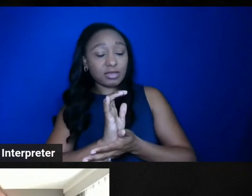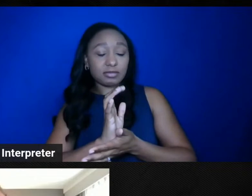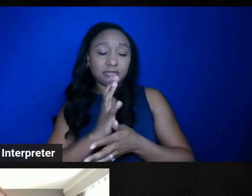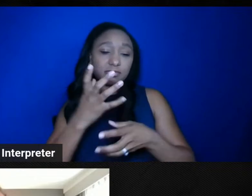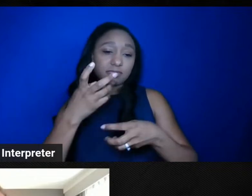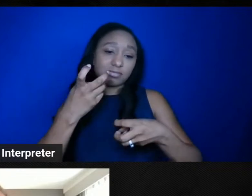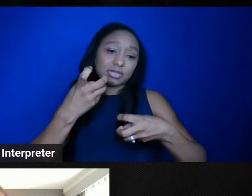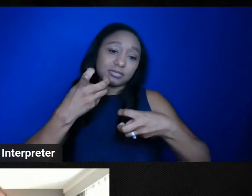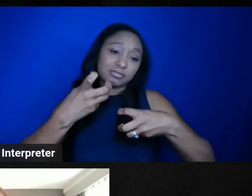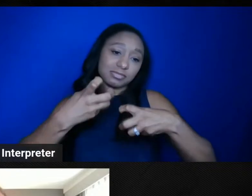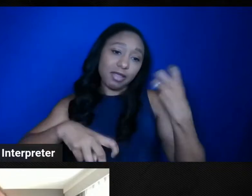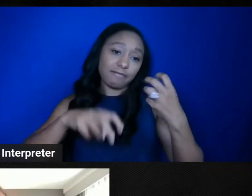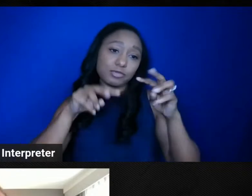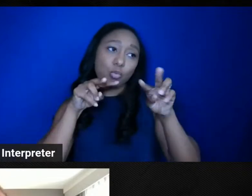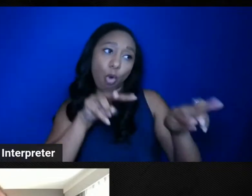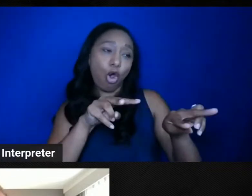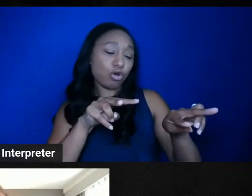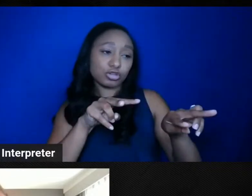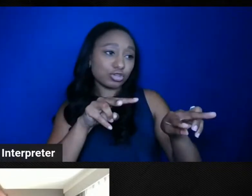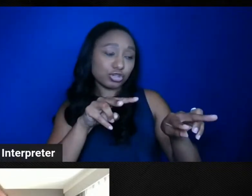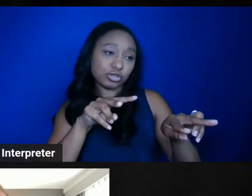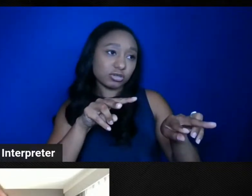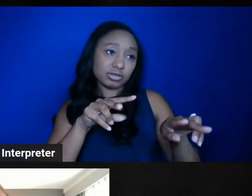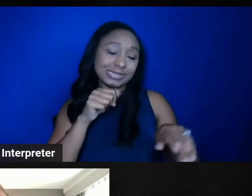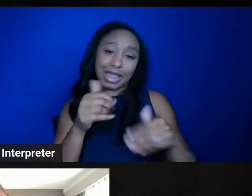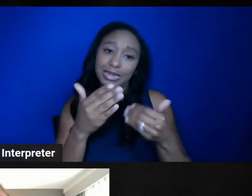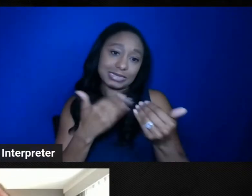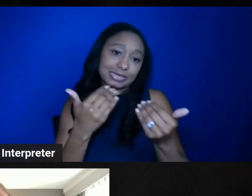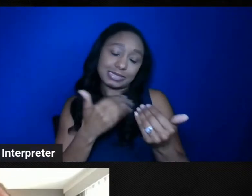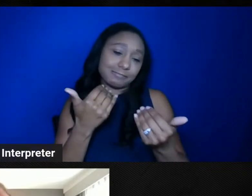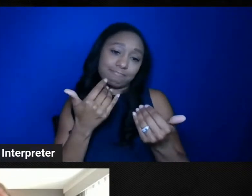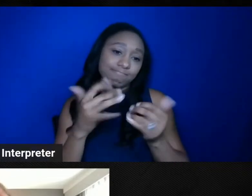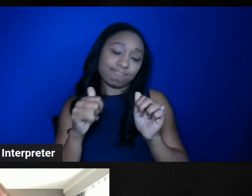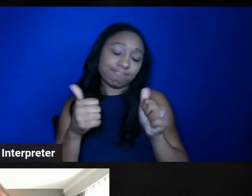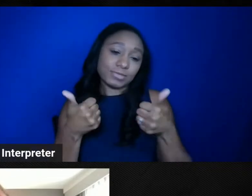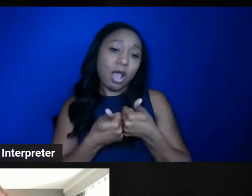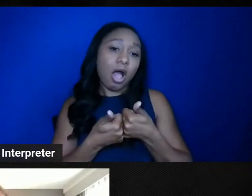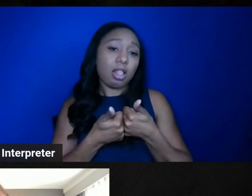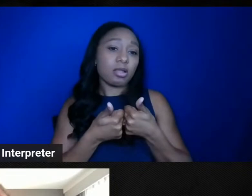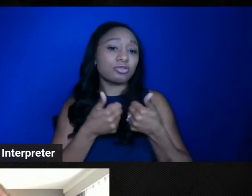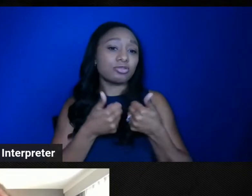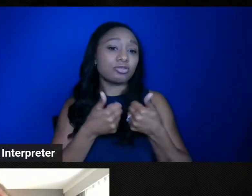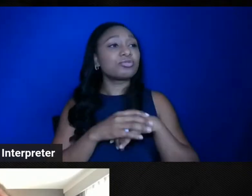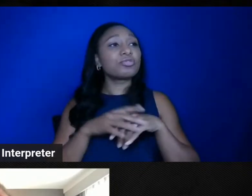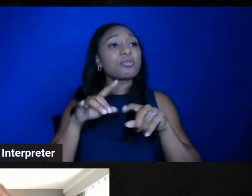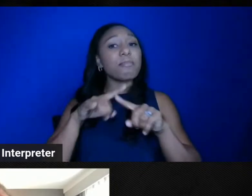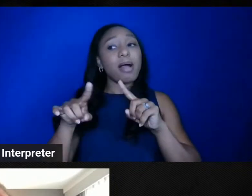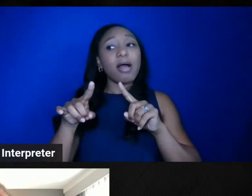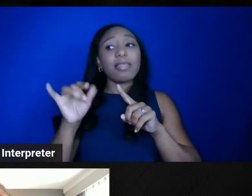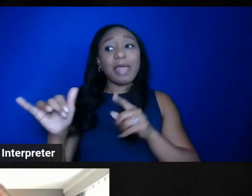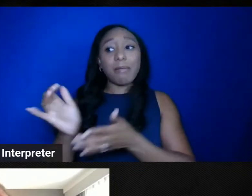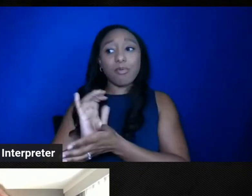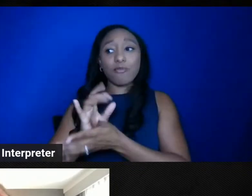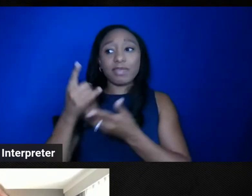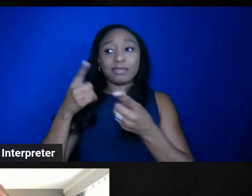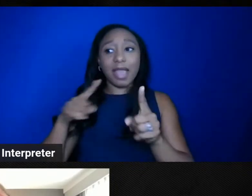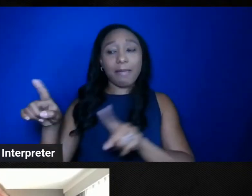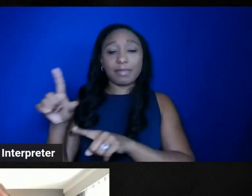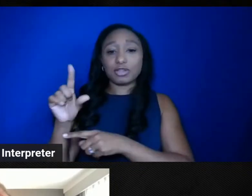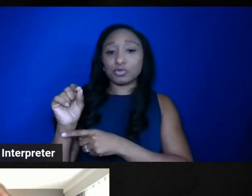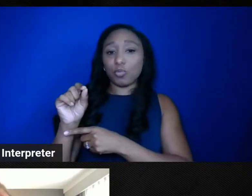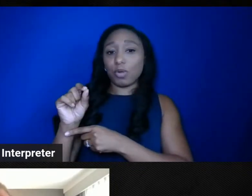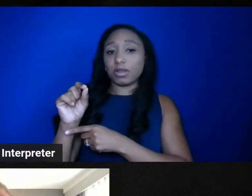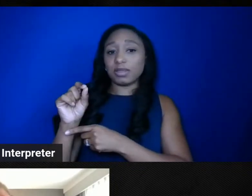no sugarcoating of Northup's ordeal in the movie they made in 2013, which perhaps is one reason why it won as